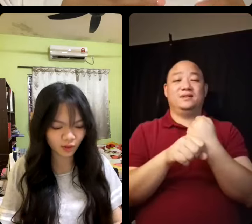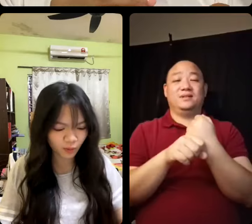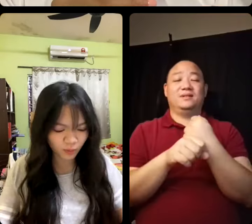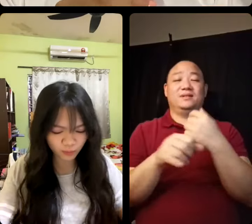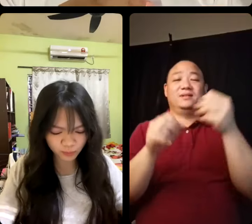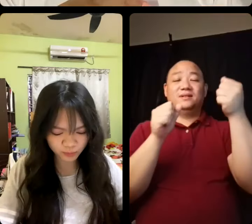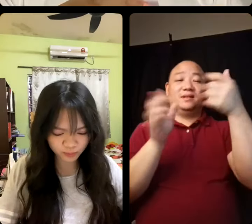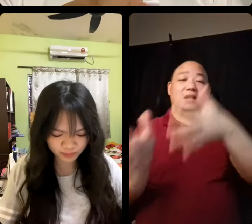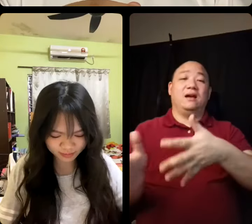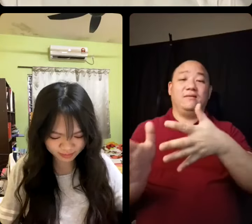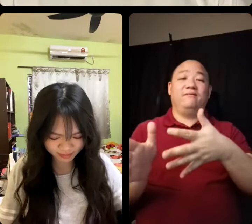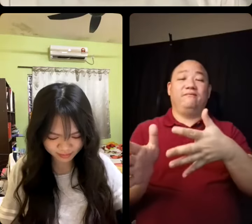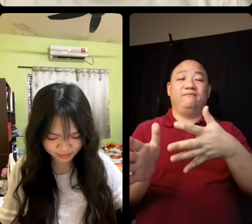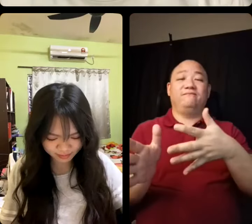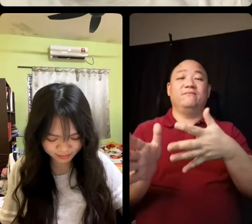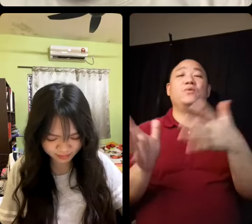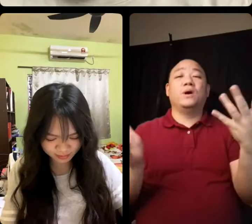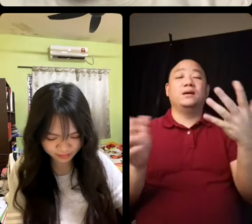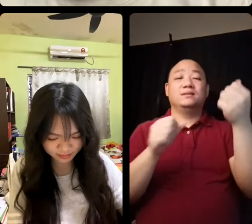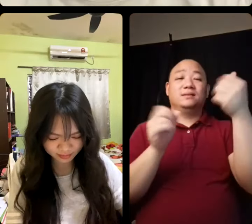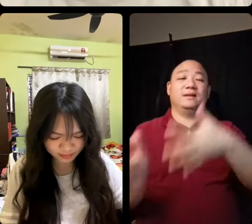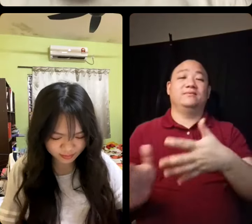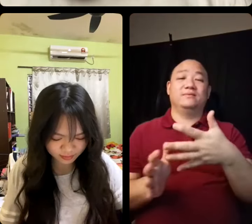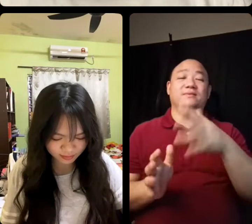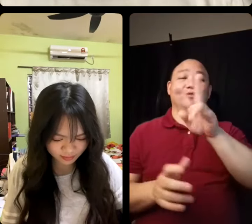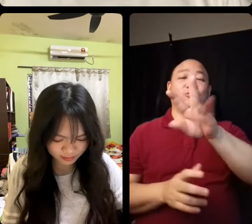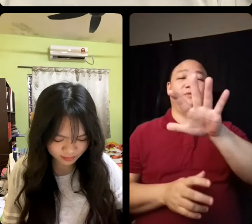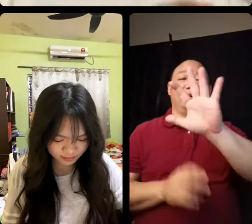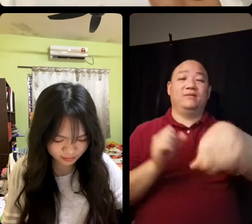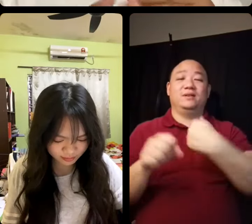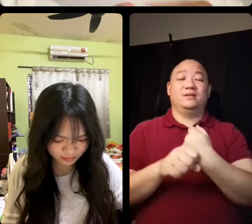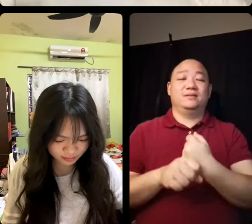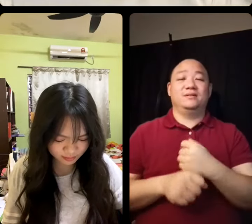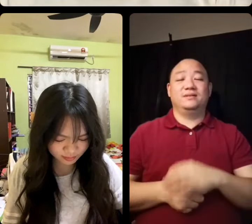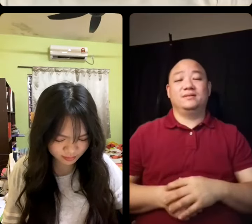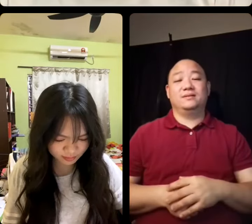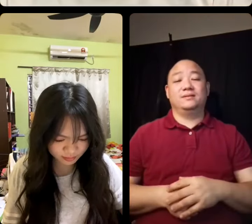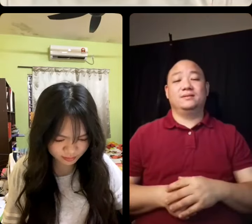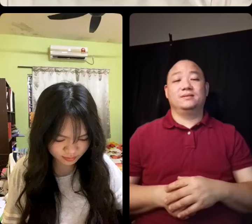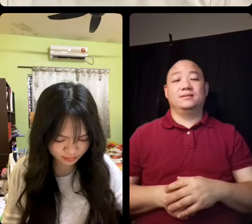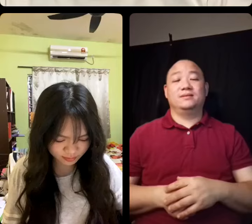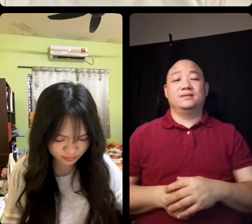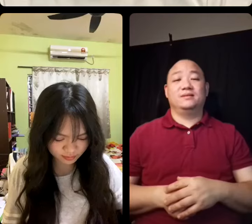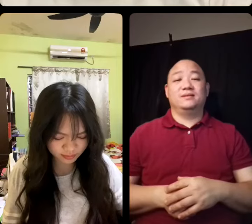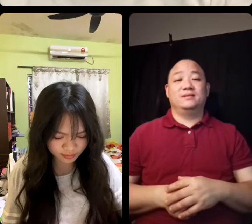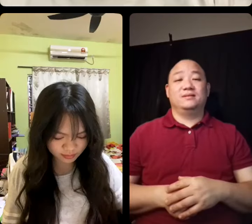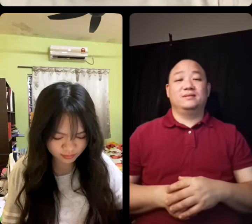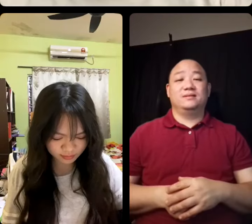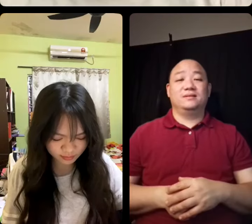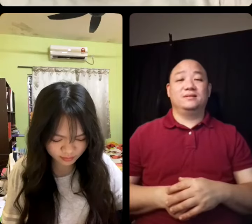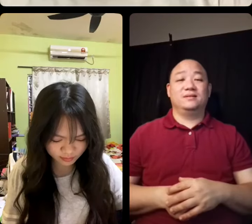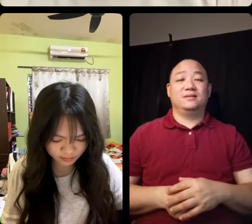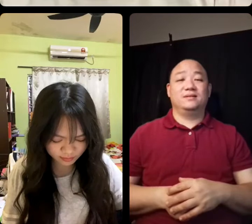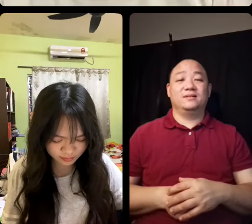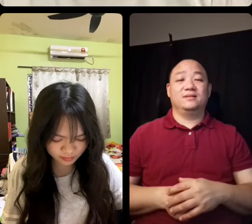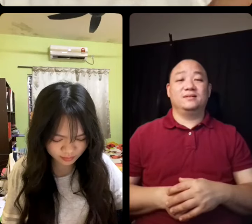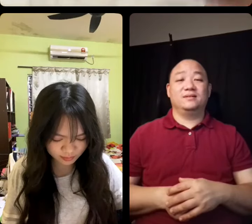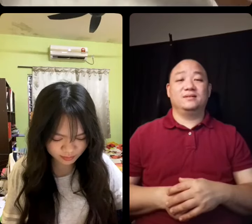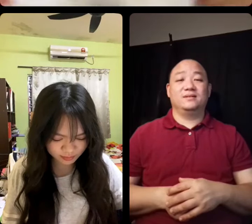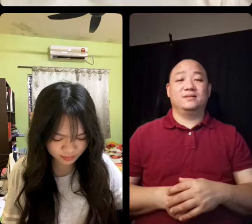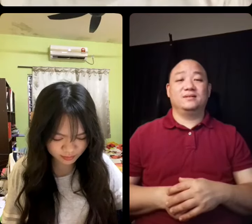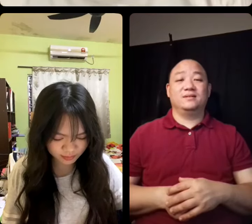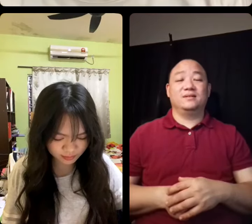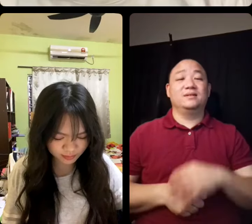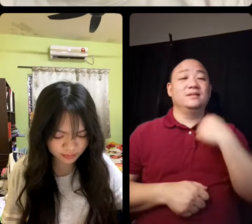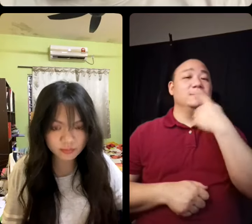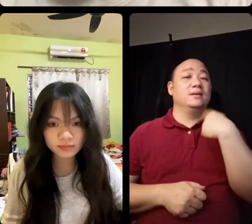tahun. Let's count, okay? So for those who are just joining us in here now, we are doing an activity together to